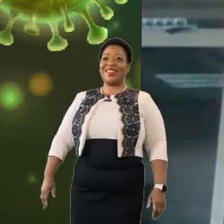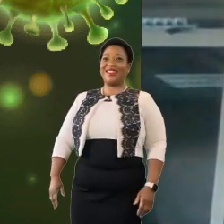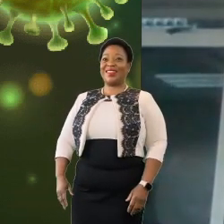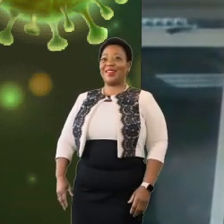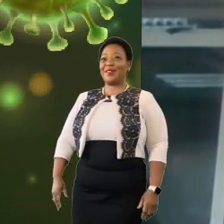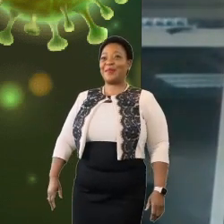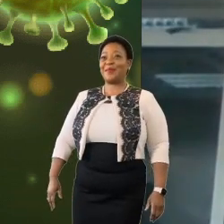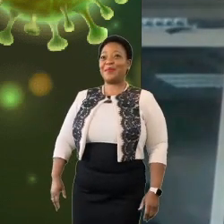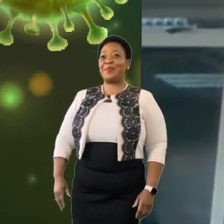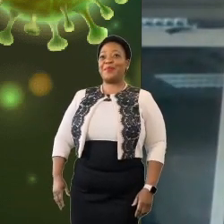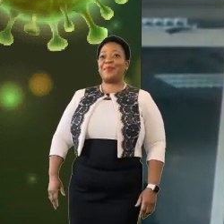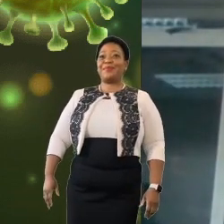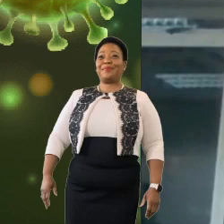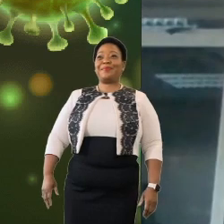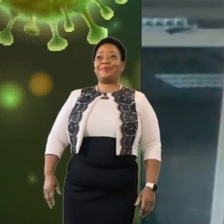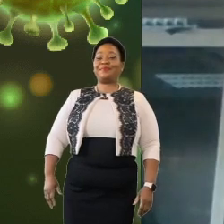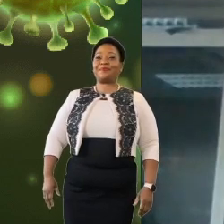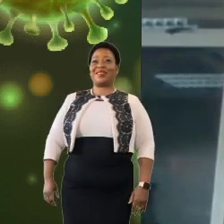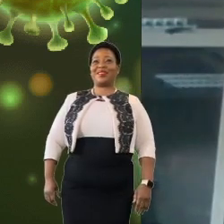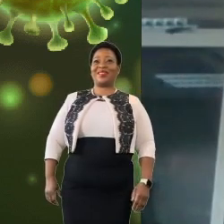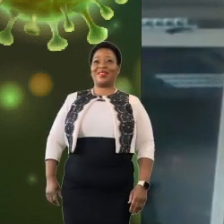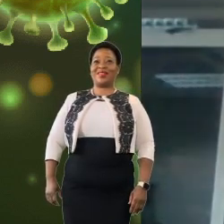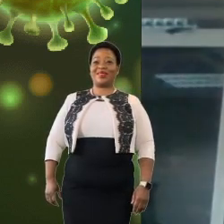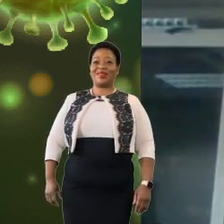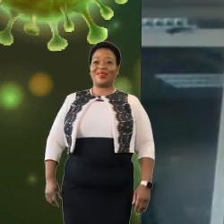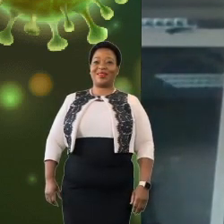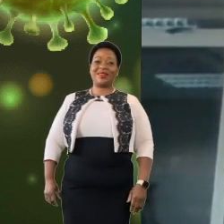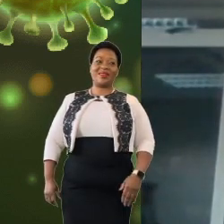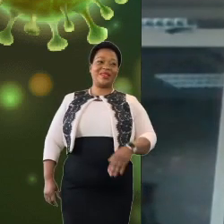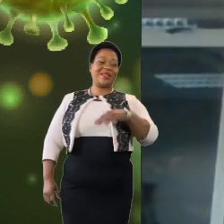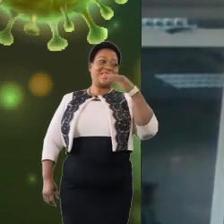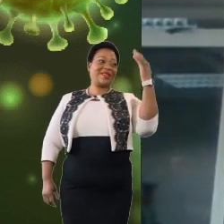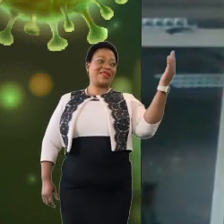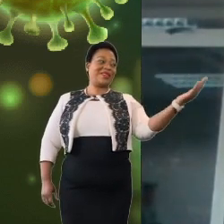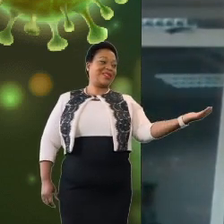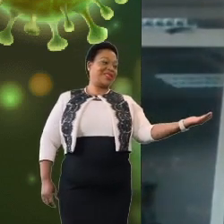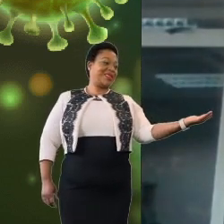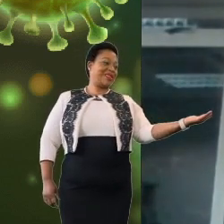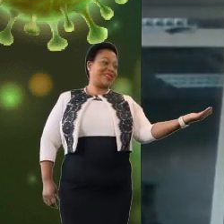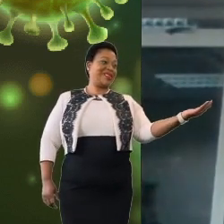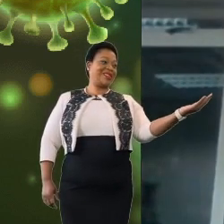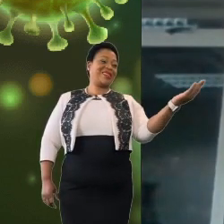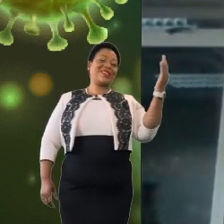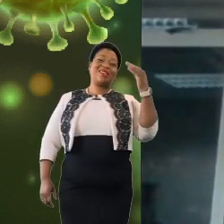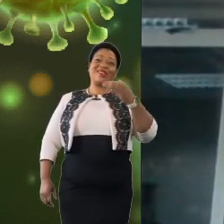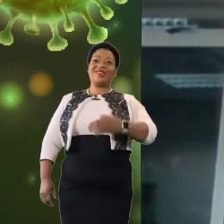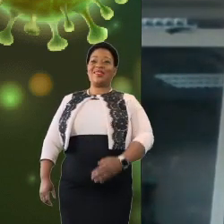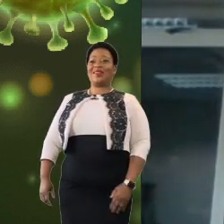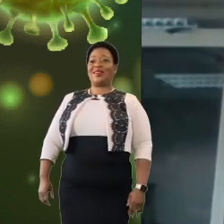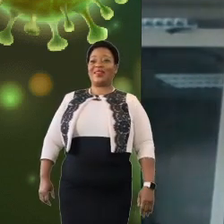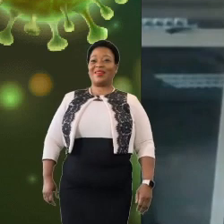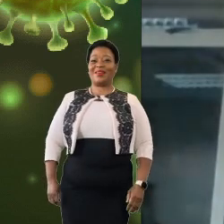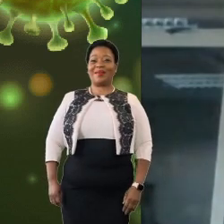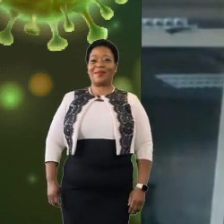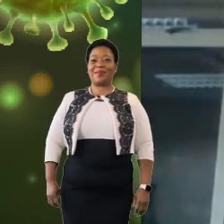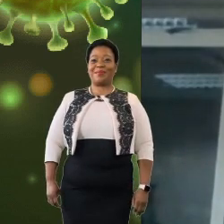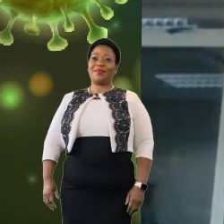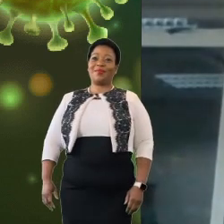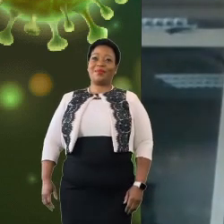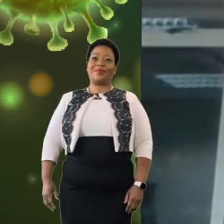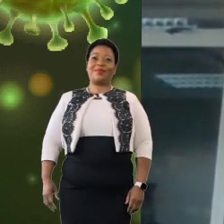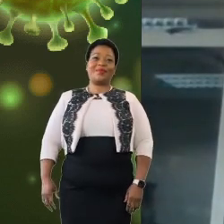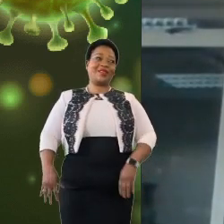ndumiso@tikzn.co.za, and then we'll be able to respond. And then now with the technology, we'll be able to have that meeting fairly quickly together